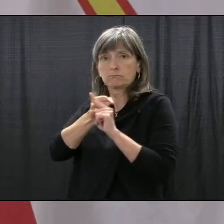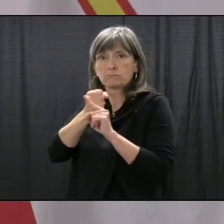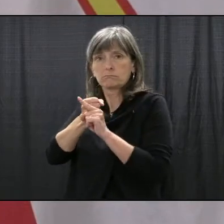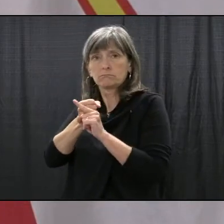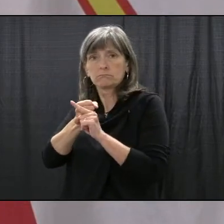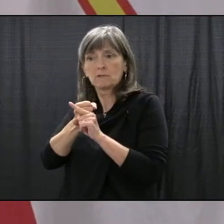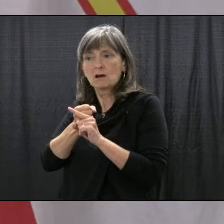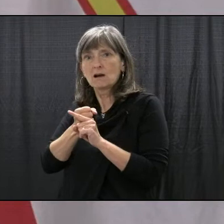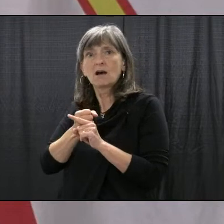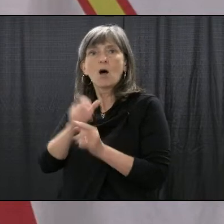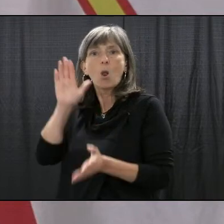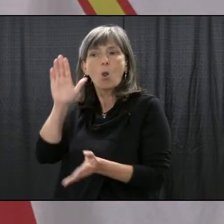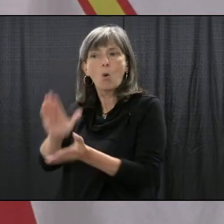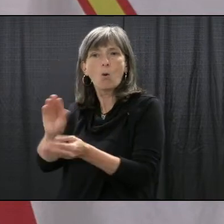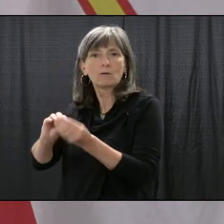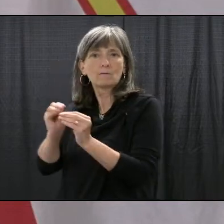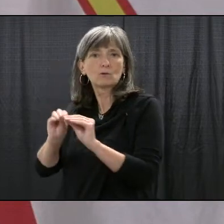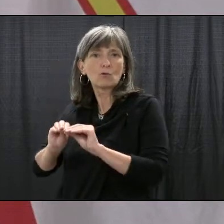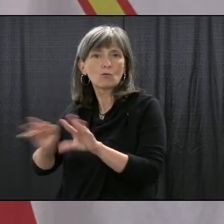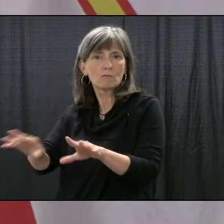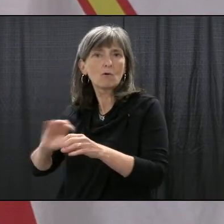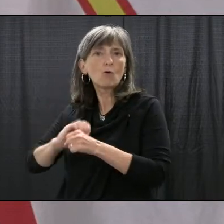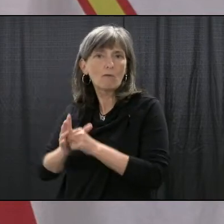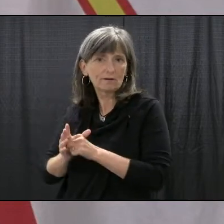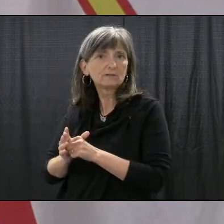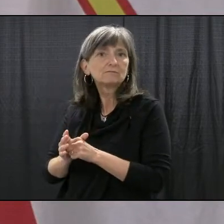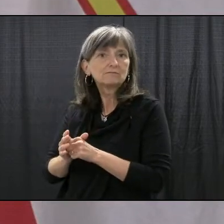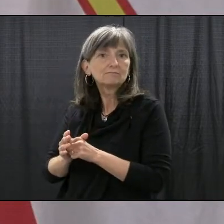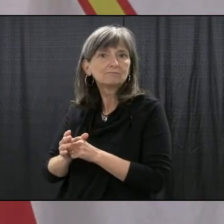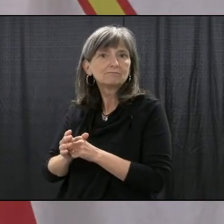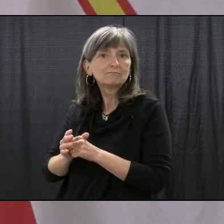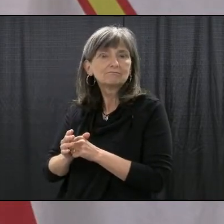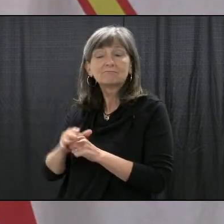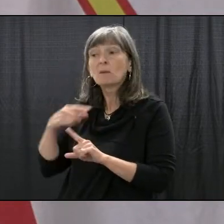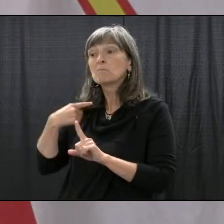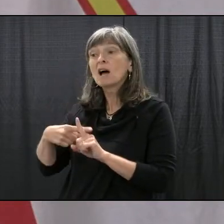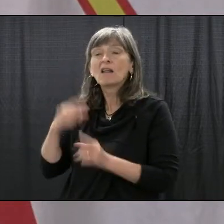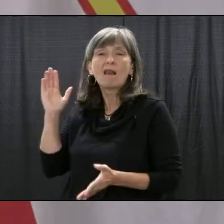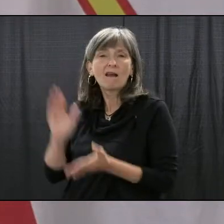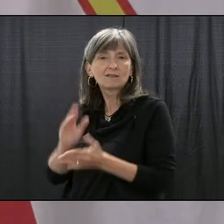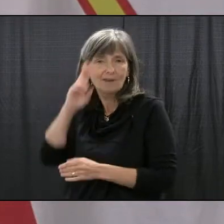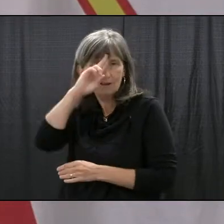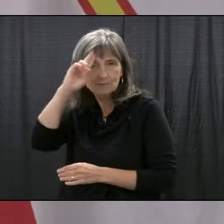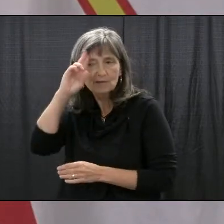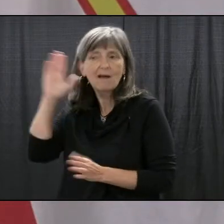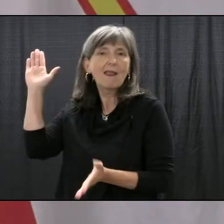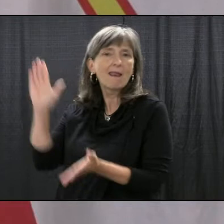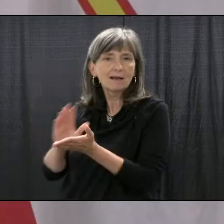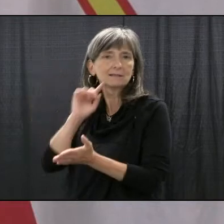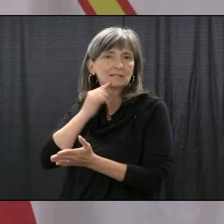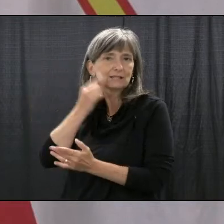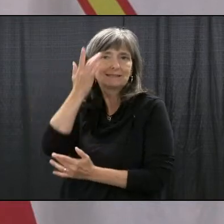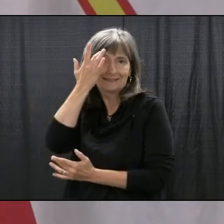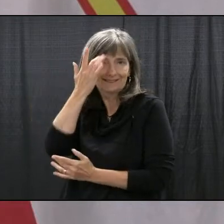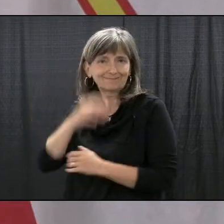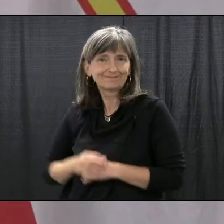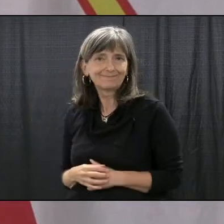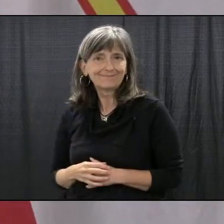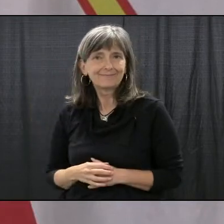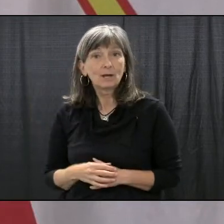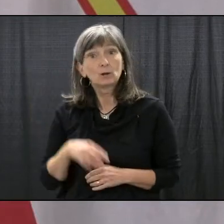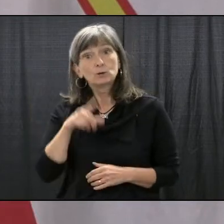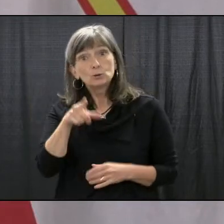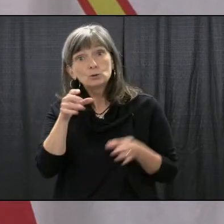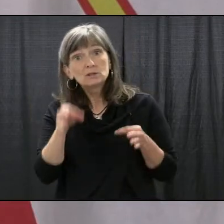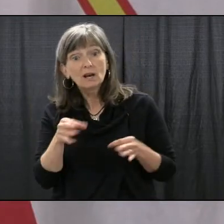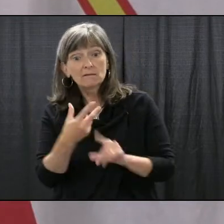size of a 4th wave and reduce the risk of overwhelming our healthcare system. Your choice to be vaccinated will make a